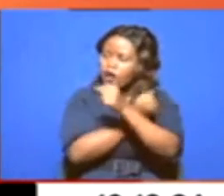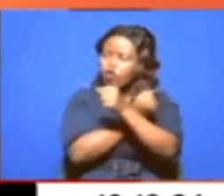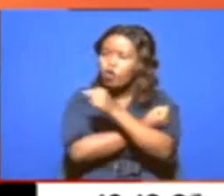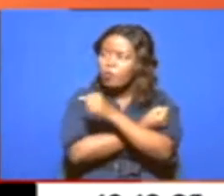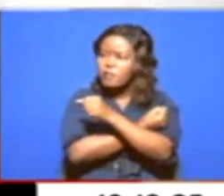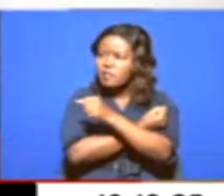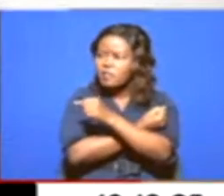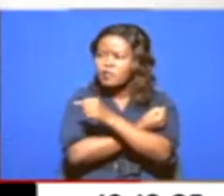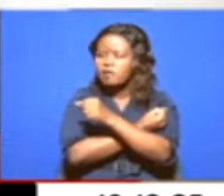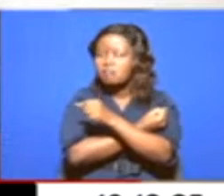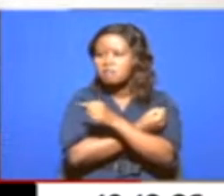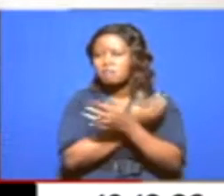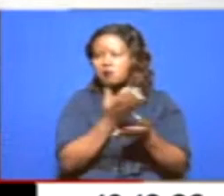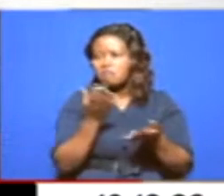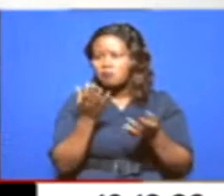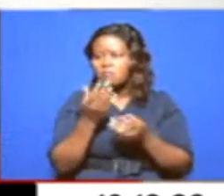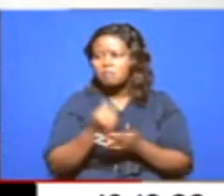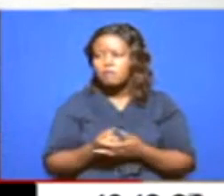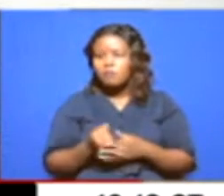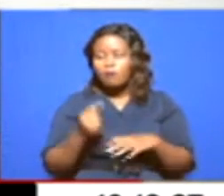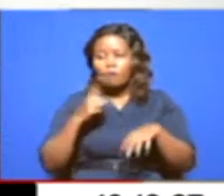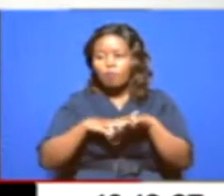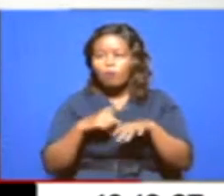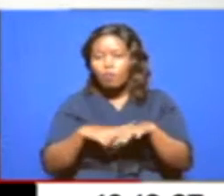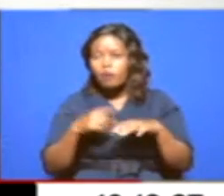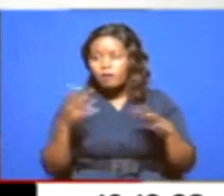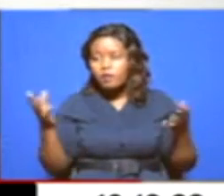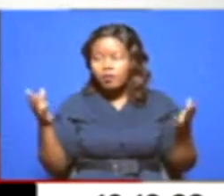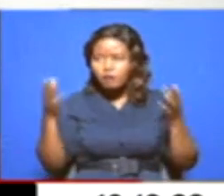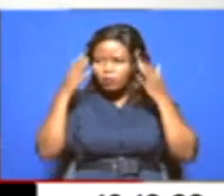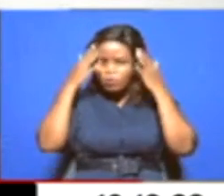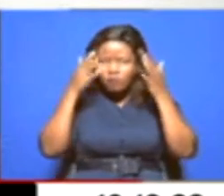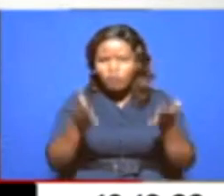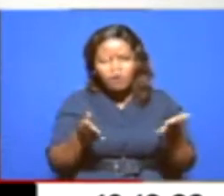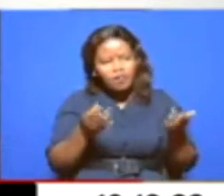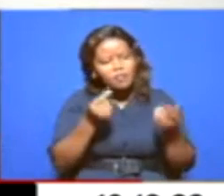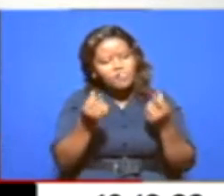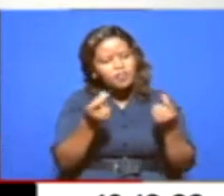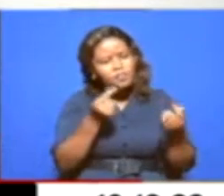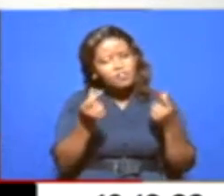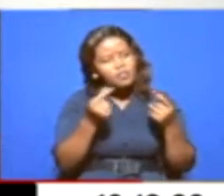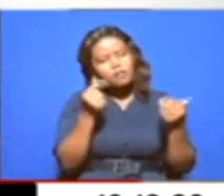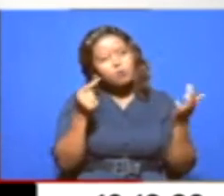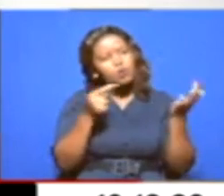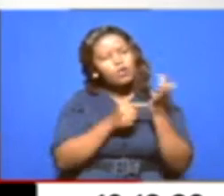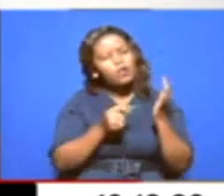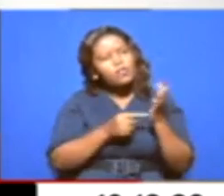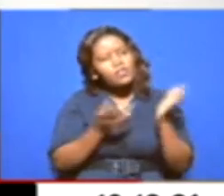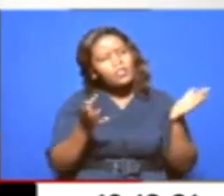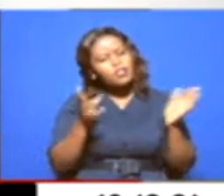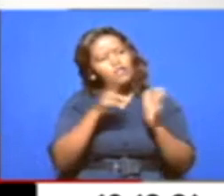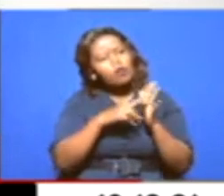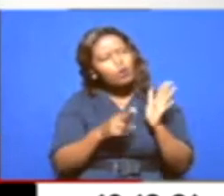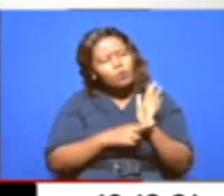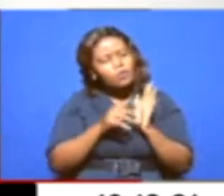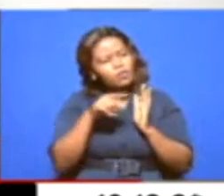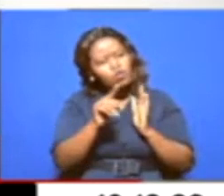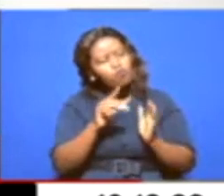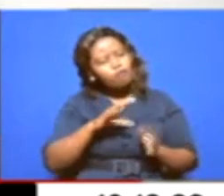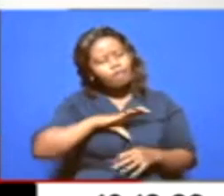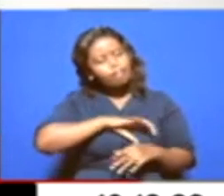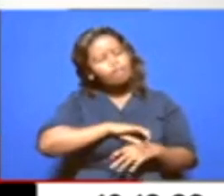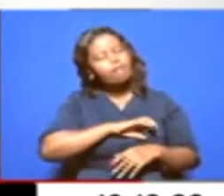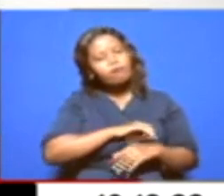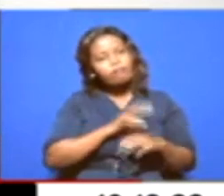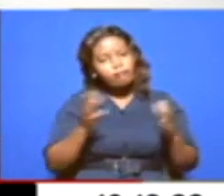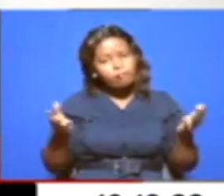is now when it comes to looking at simple technical regulations, how are you adapting to this? Because we saw them, you